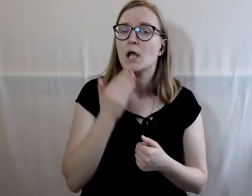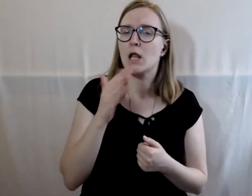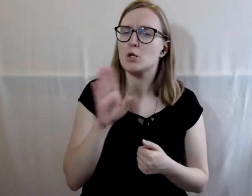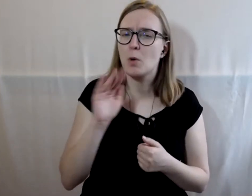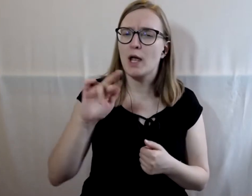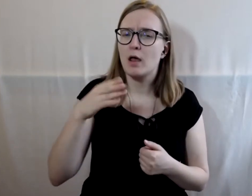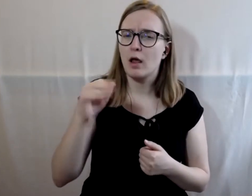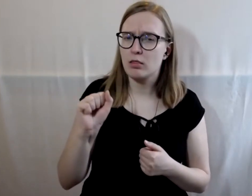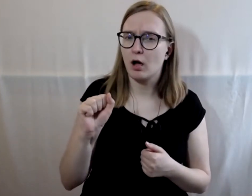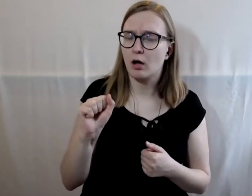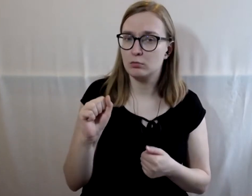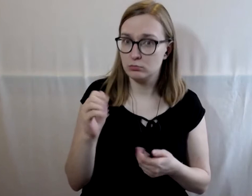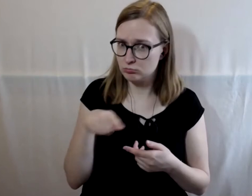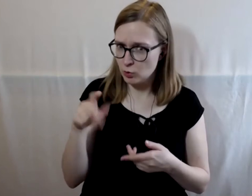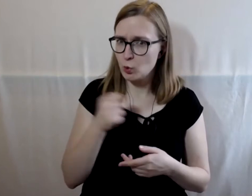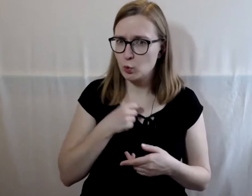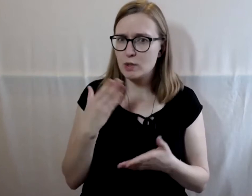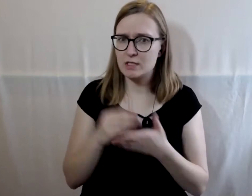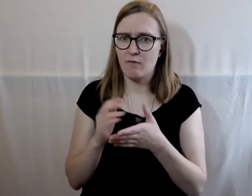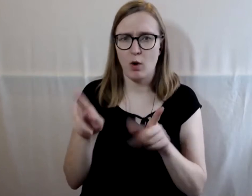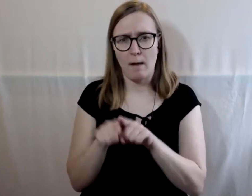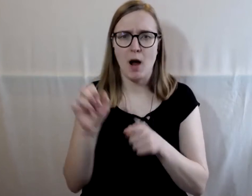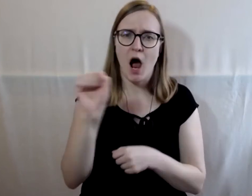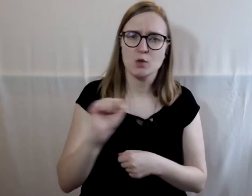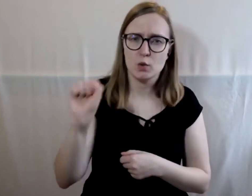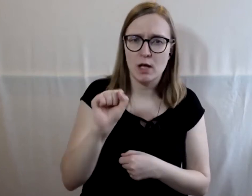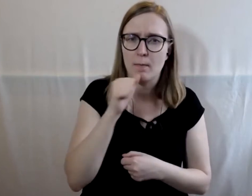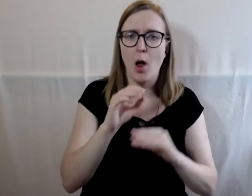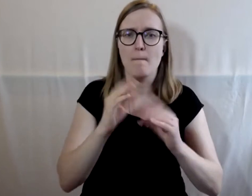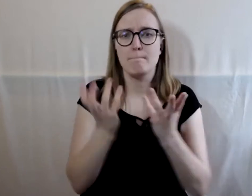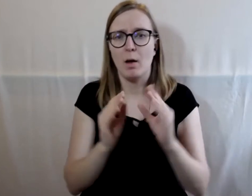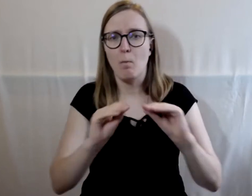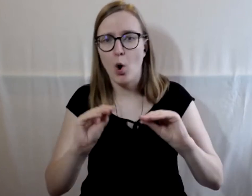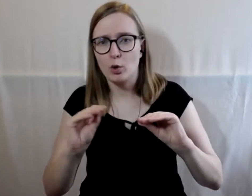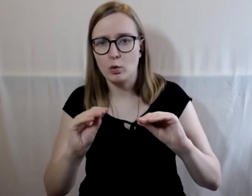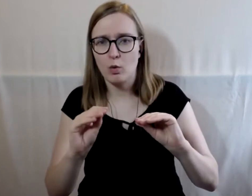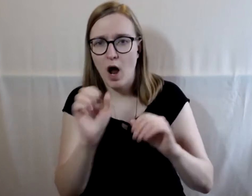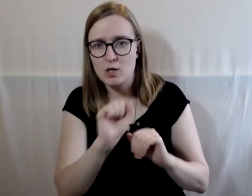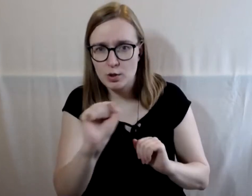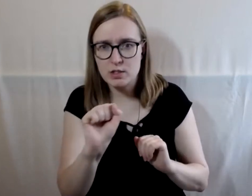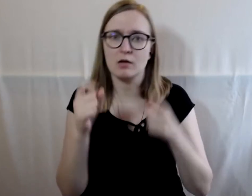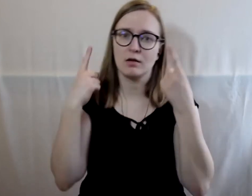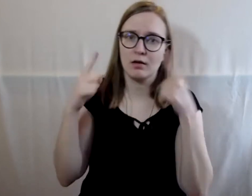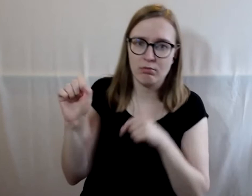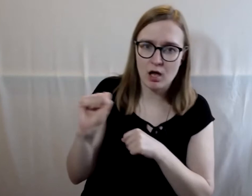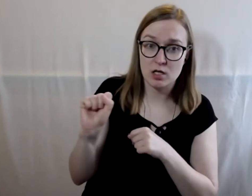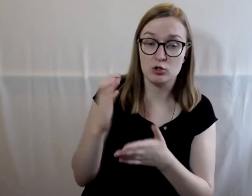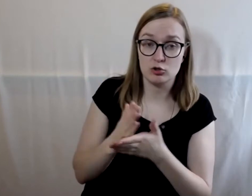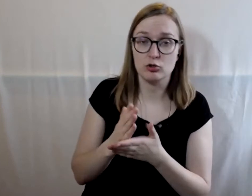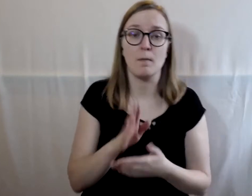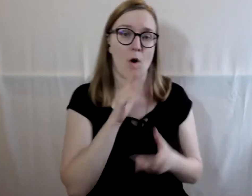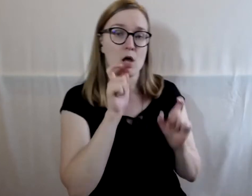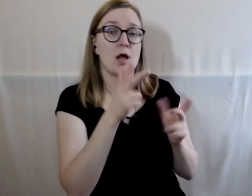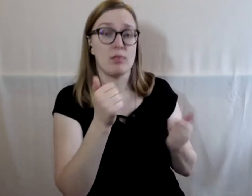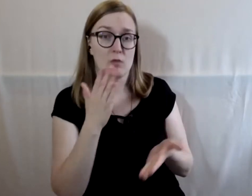Maths Association of Teachers and academic? We do. Yeah, yeah. And we have some people from associations here present today.